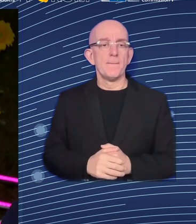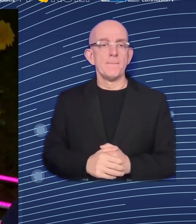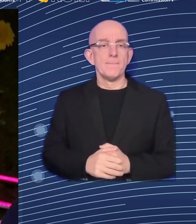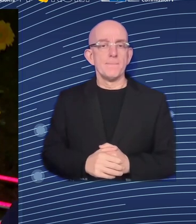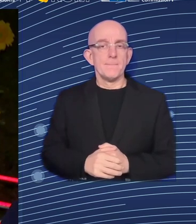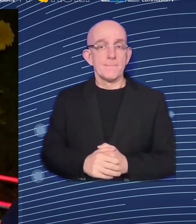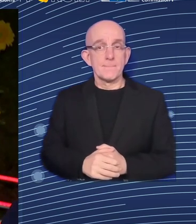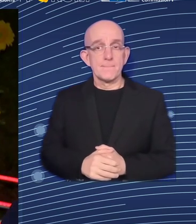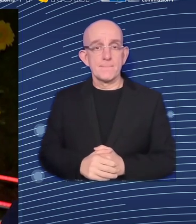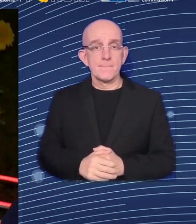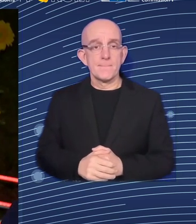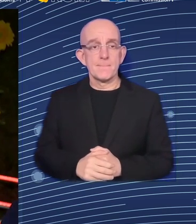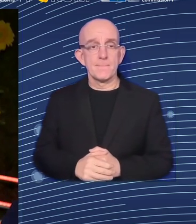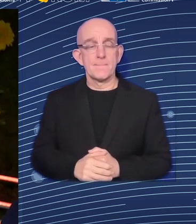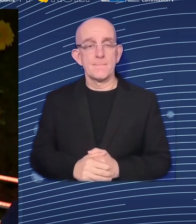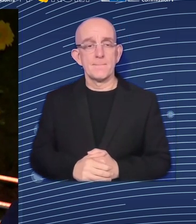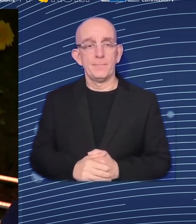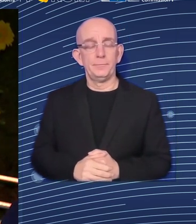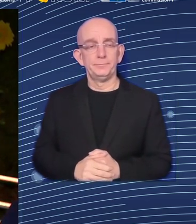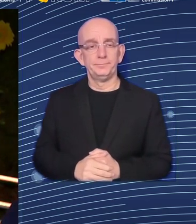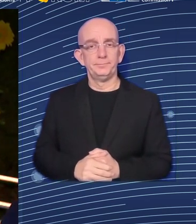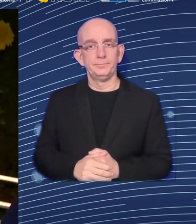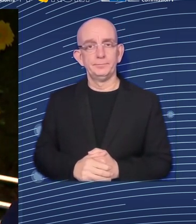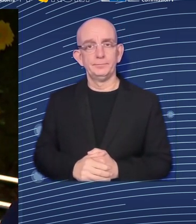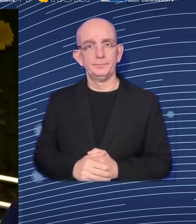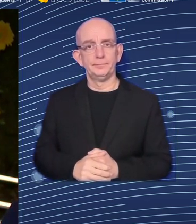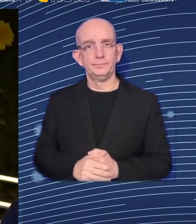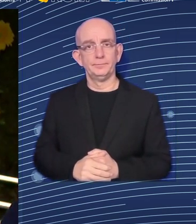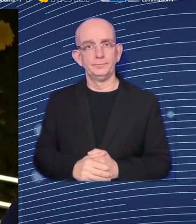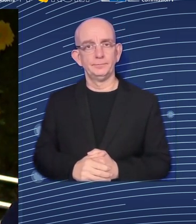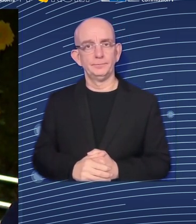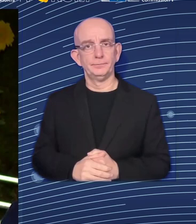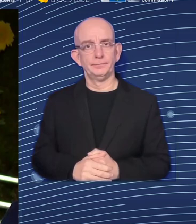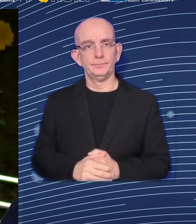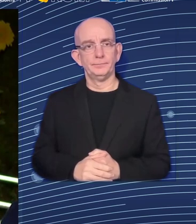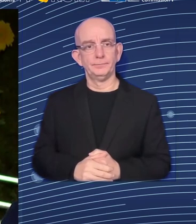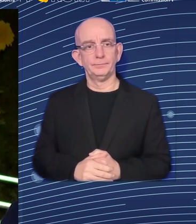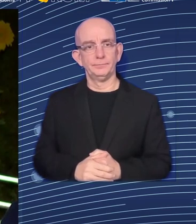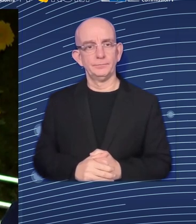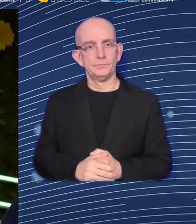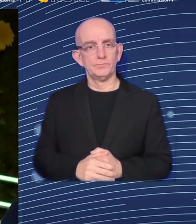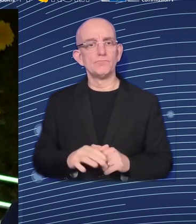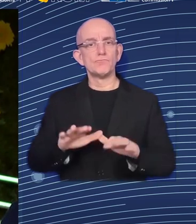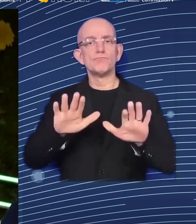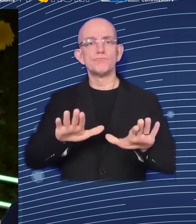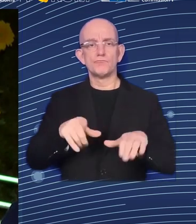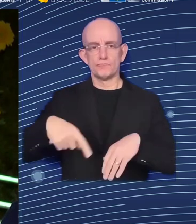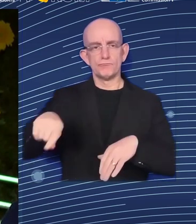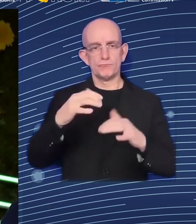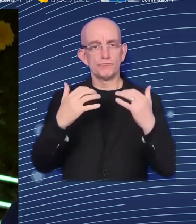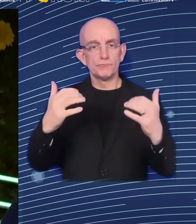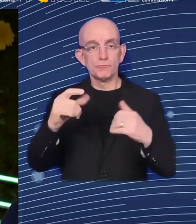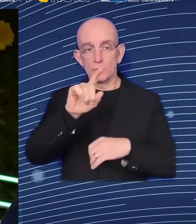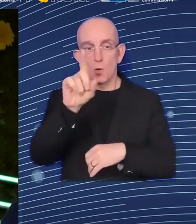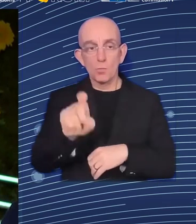have the closing remarks by Andriana Sukova, Deputy Director General. So please stay with us. Stay with